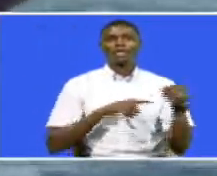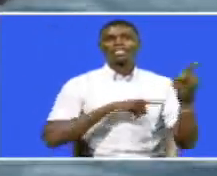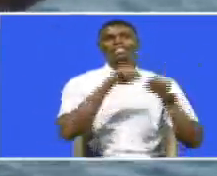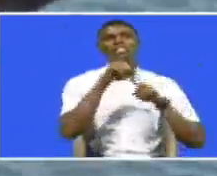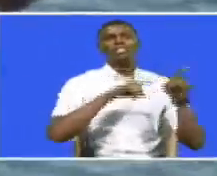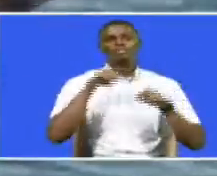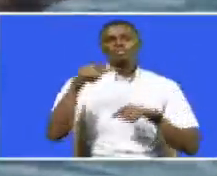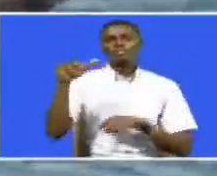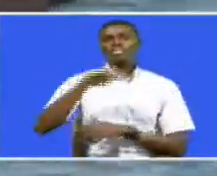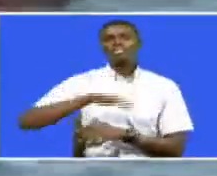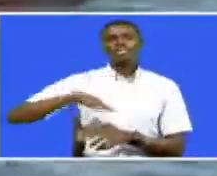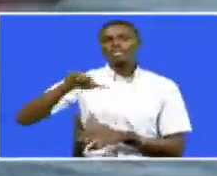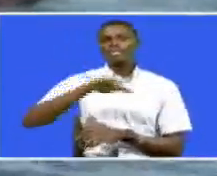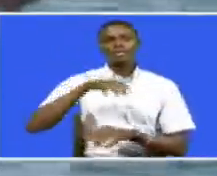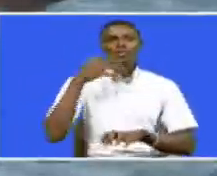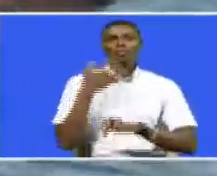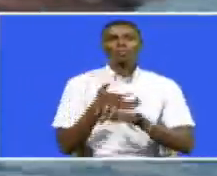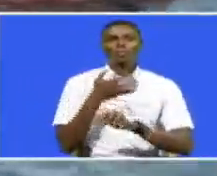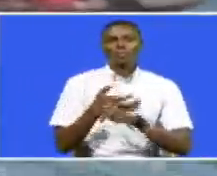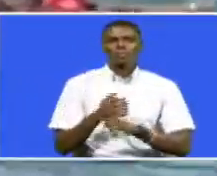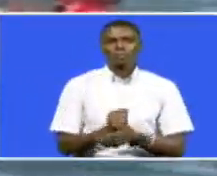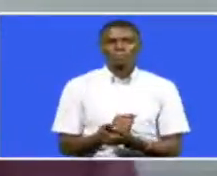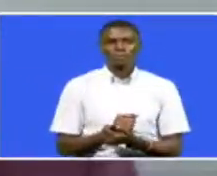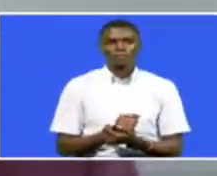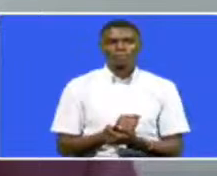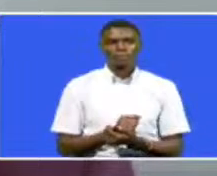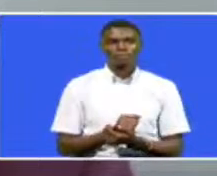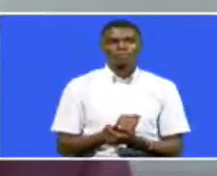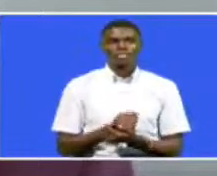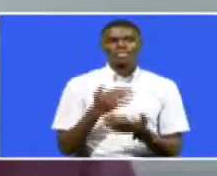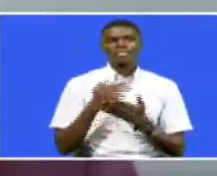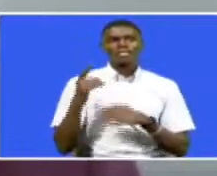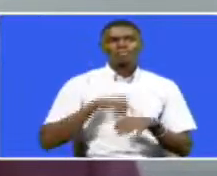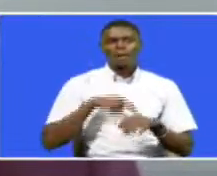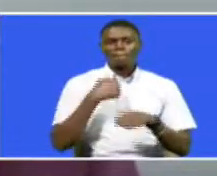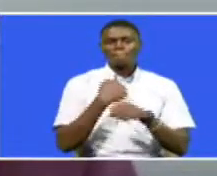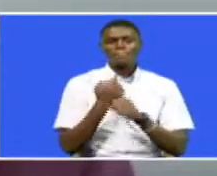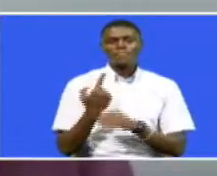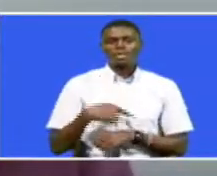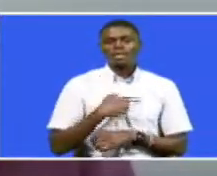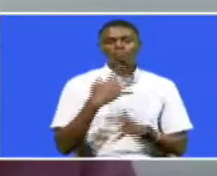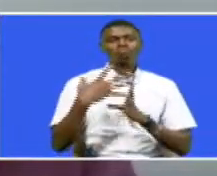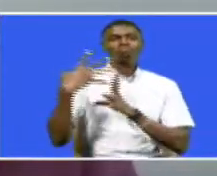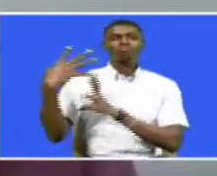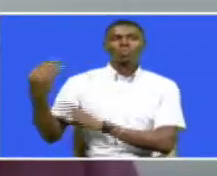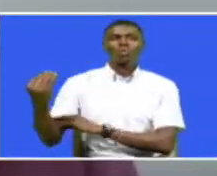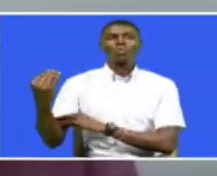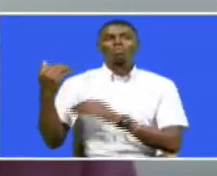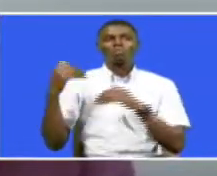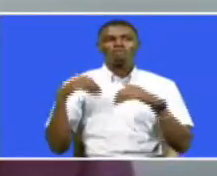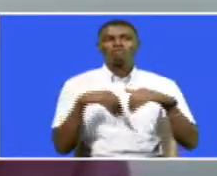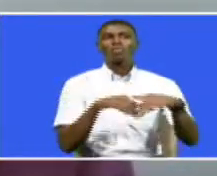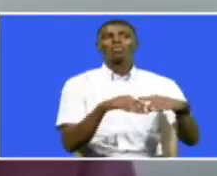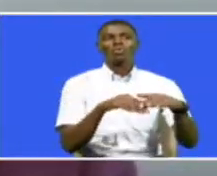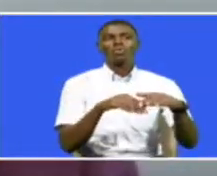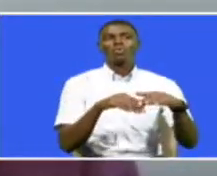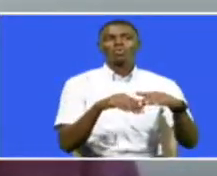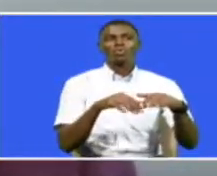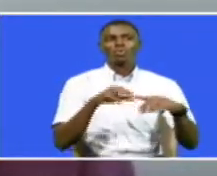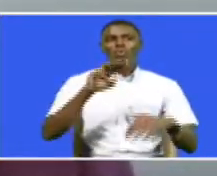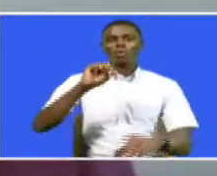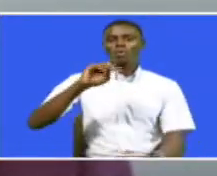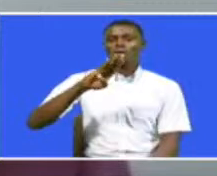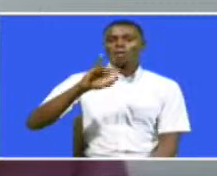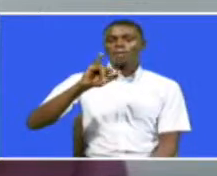transport in this area was very difficult. It was sometimes making us to go follow